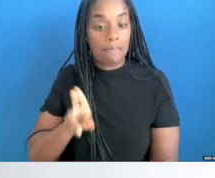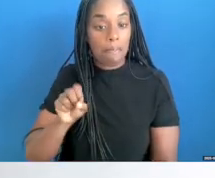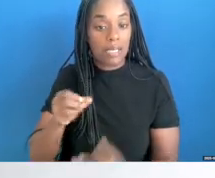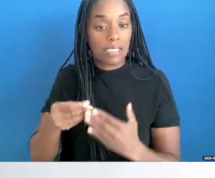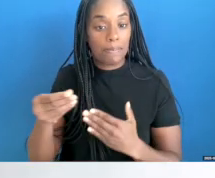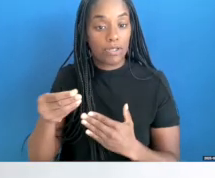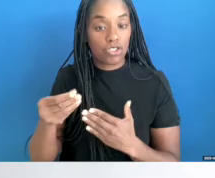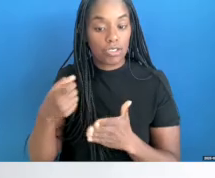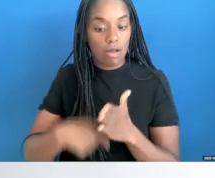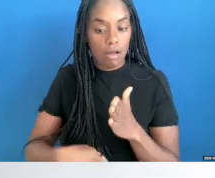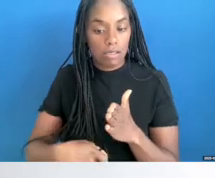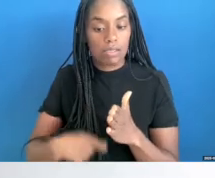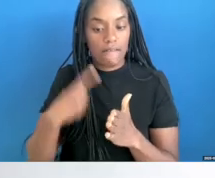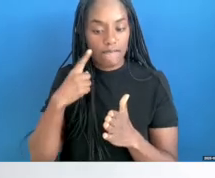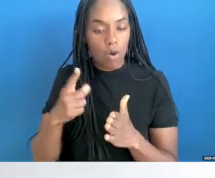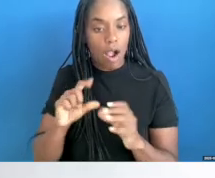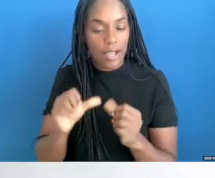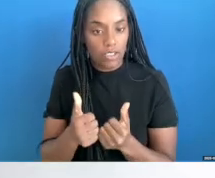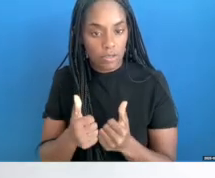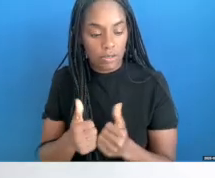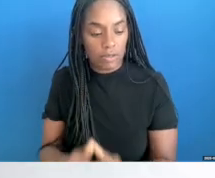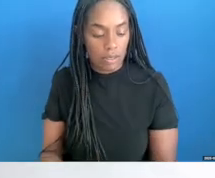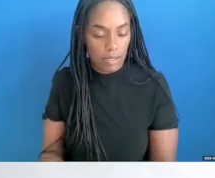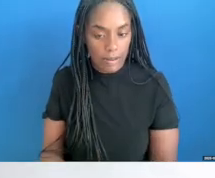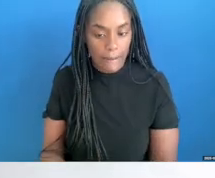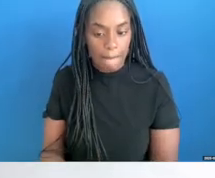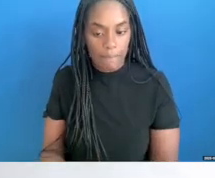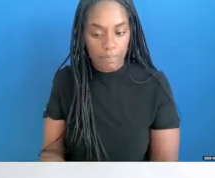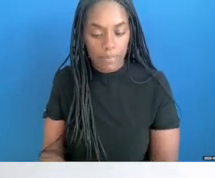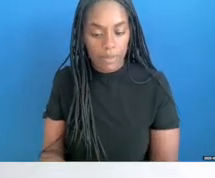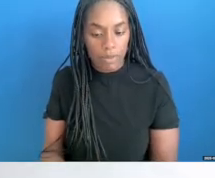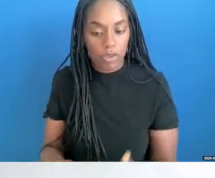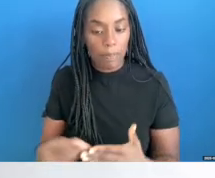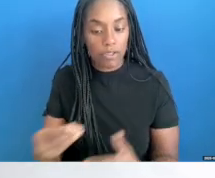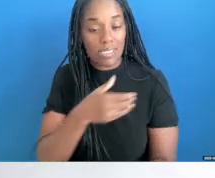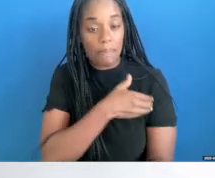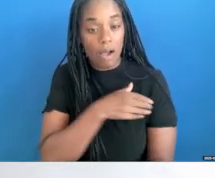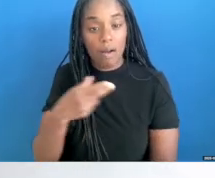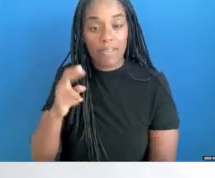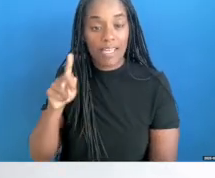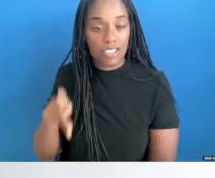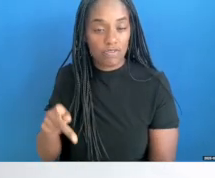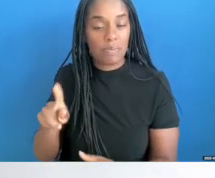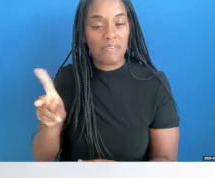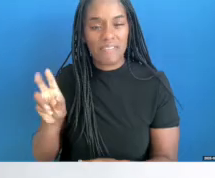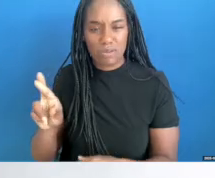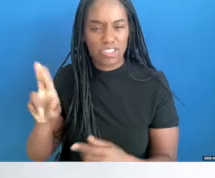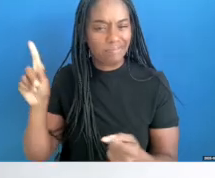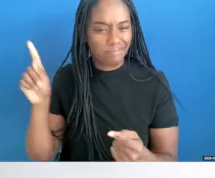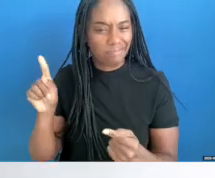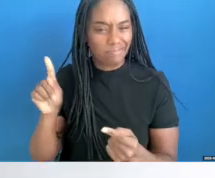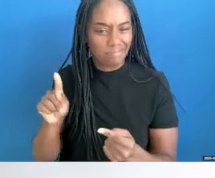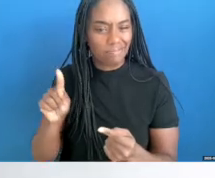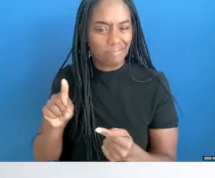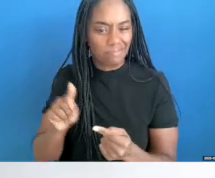our agencies. The fact that the purchasing power of the HFIP voucher has declined over time, and so wanting to